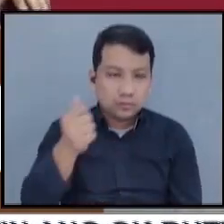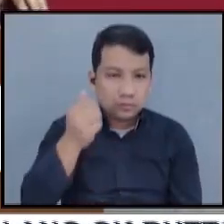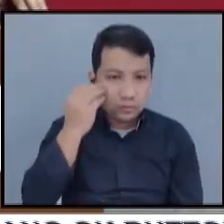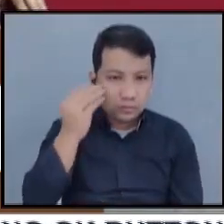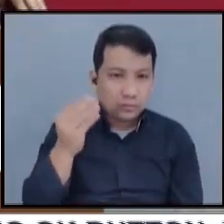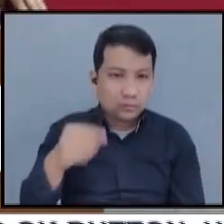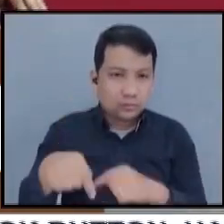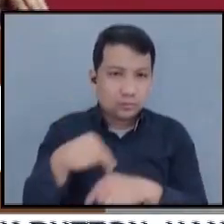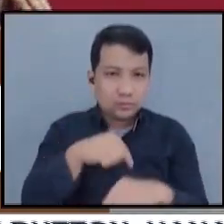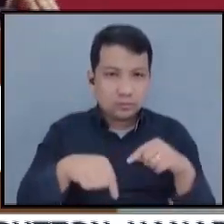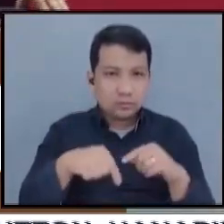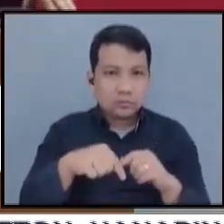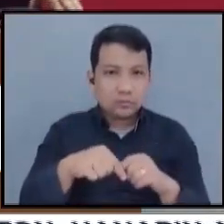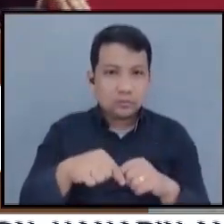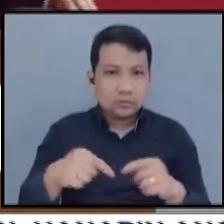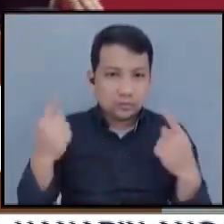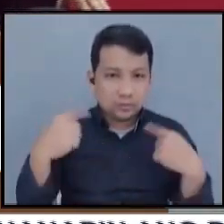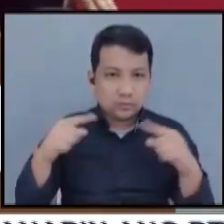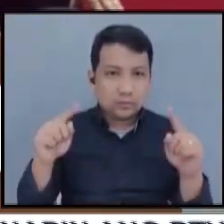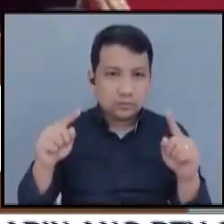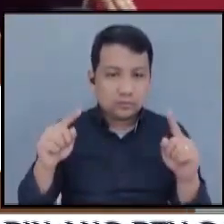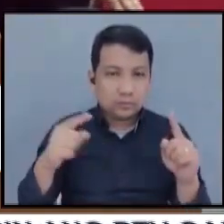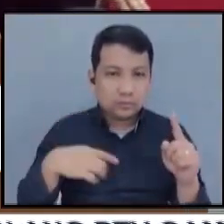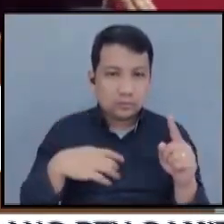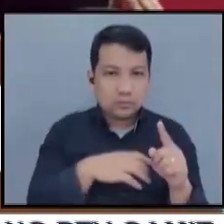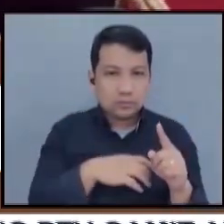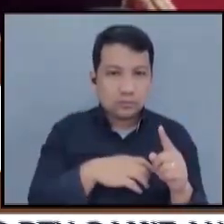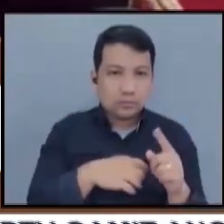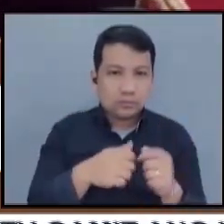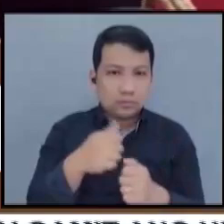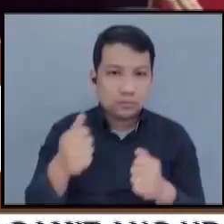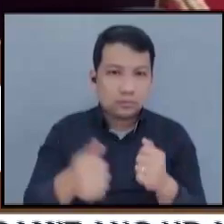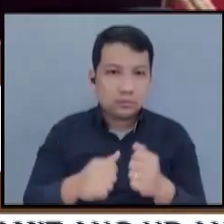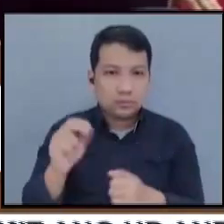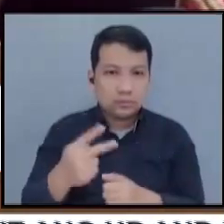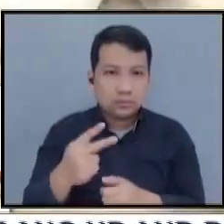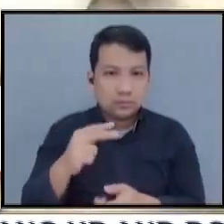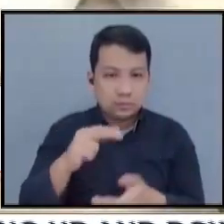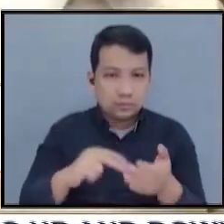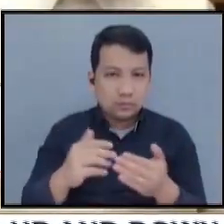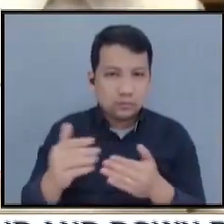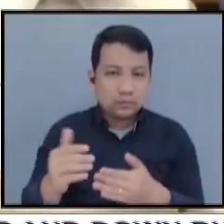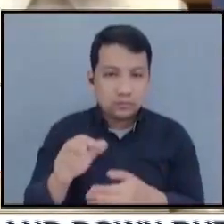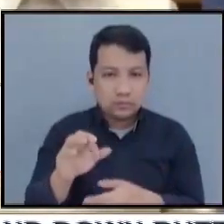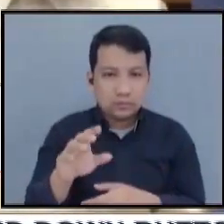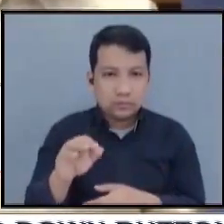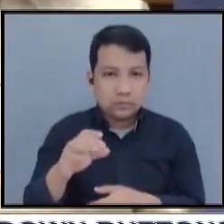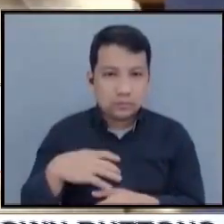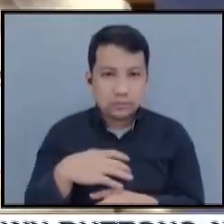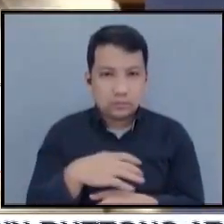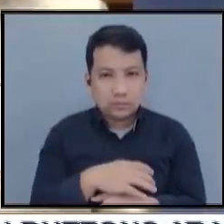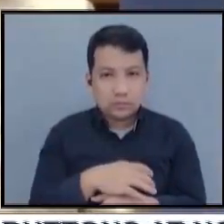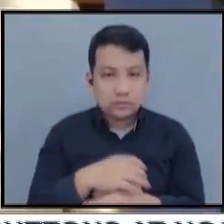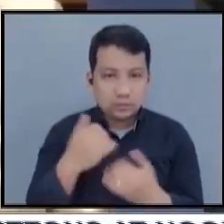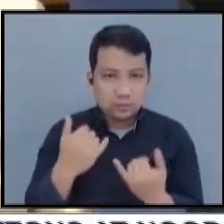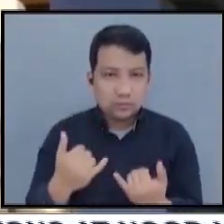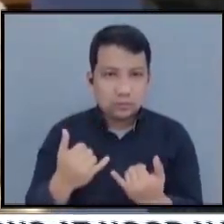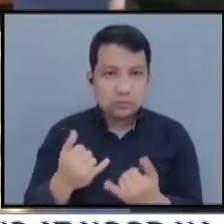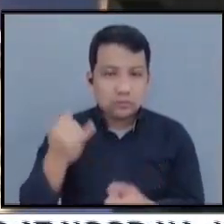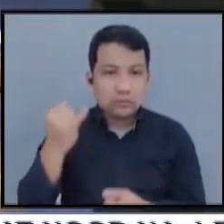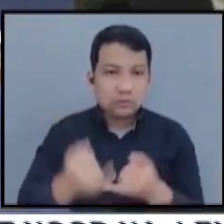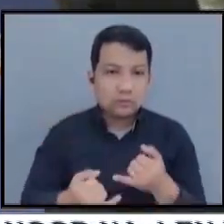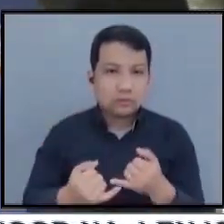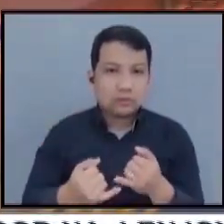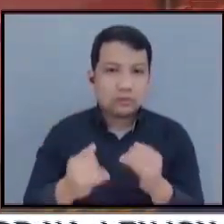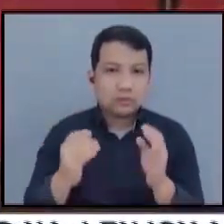naging tagumpay ng Kamara sa ilalim ng second regular session ng 19th Congress. Ito na kasi ang huli nilang session bago ang